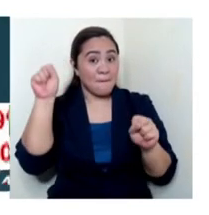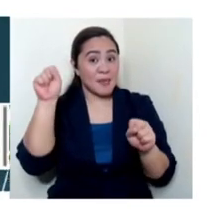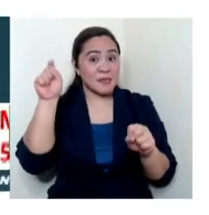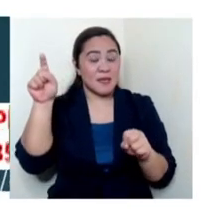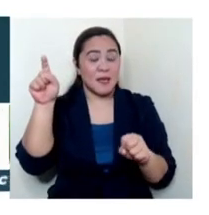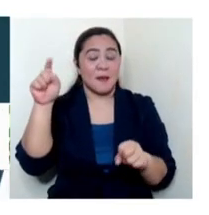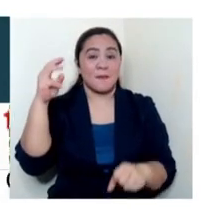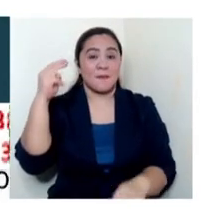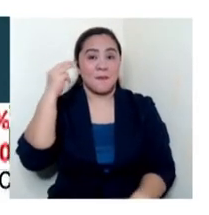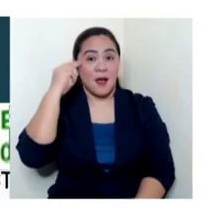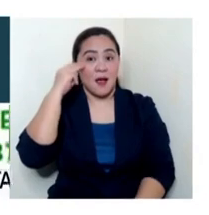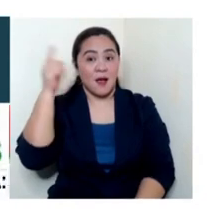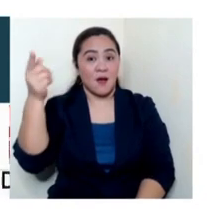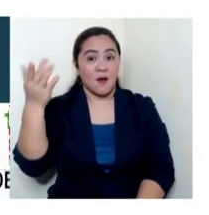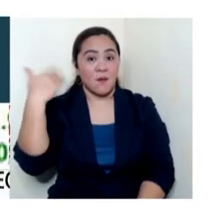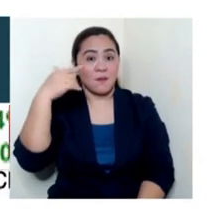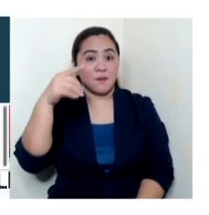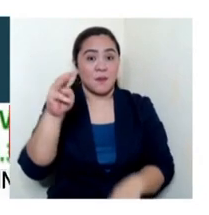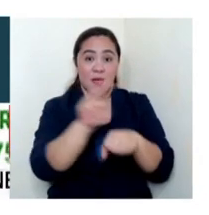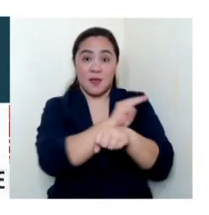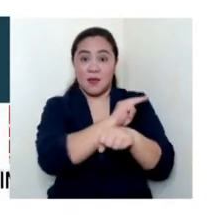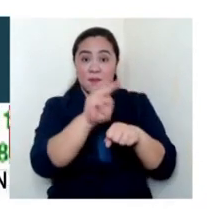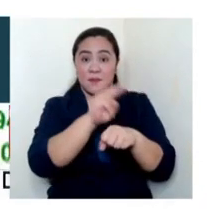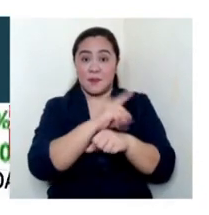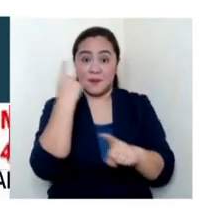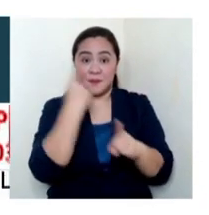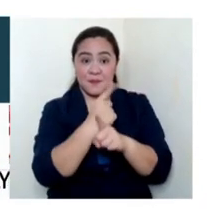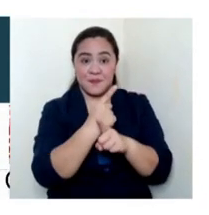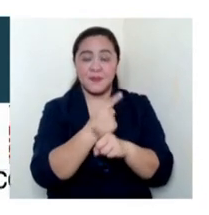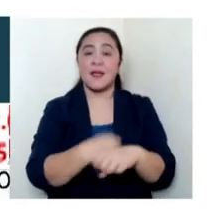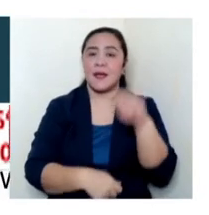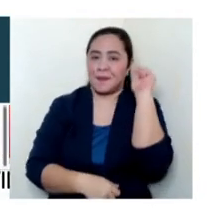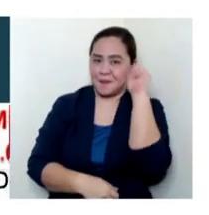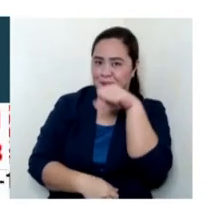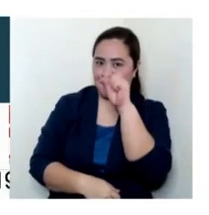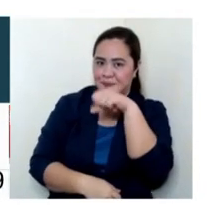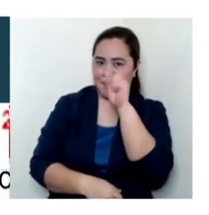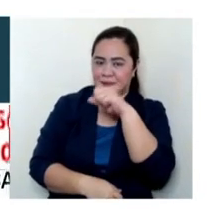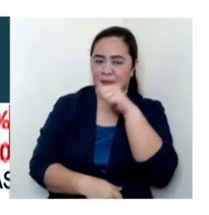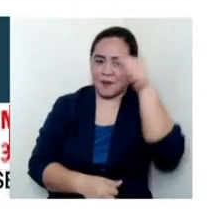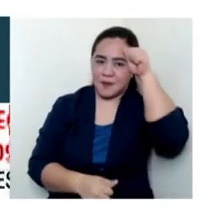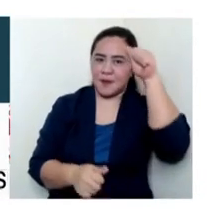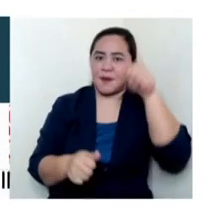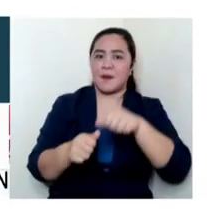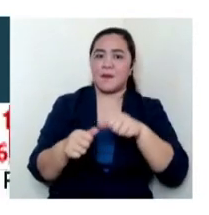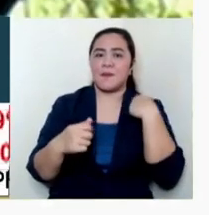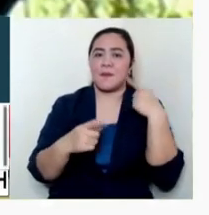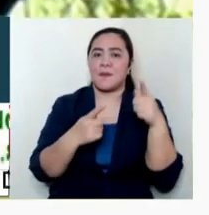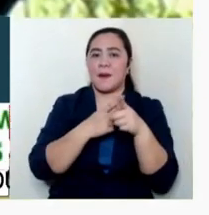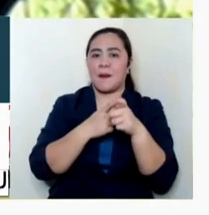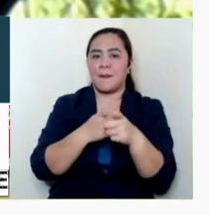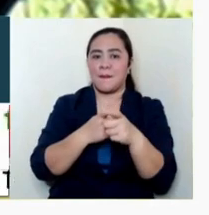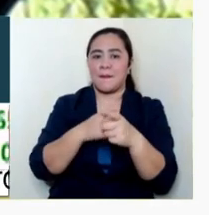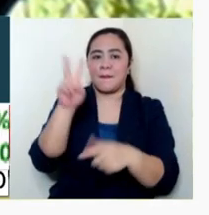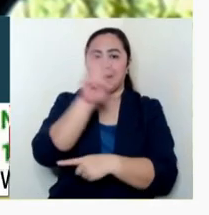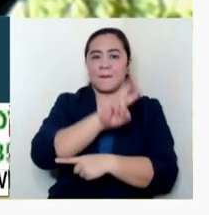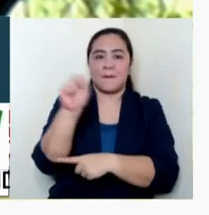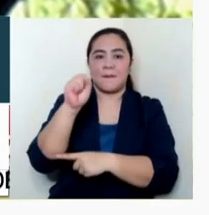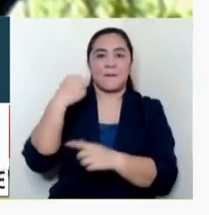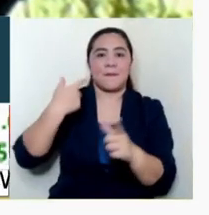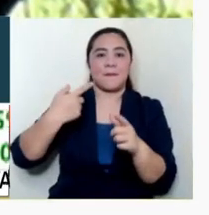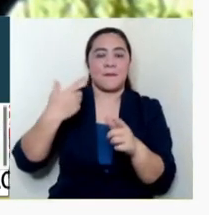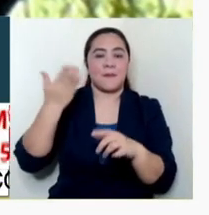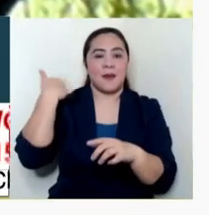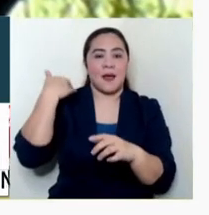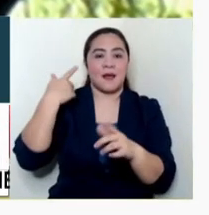late dictator's former ministers. Yes, Carmina, and also remember that I ran also against him in the last elections